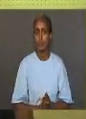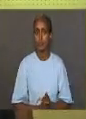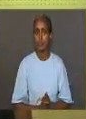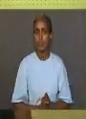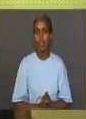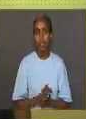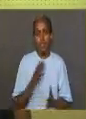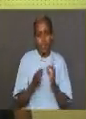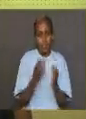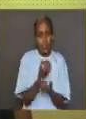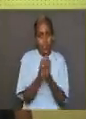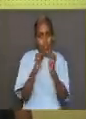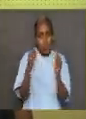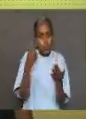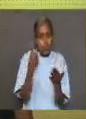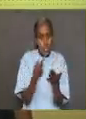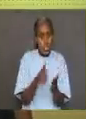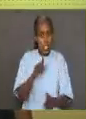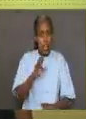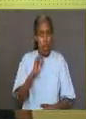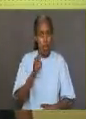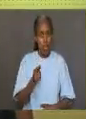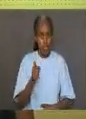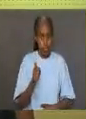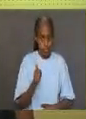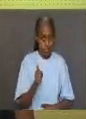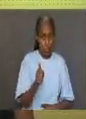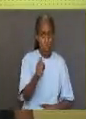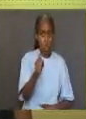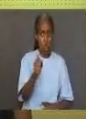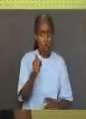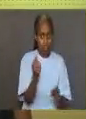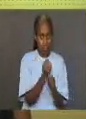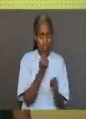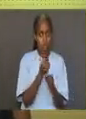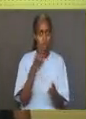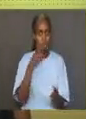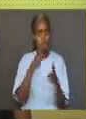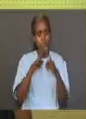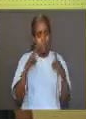If you solve these logarithms on your own, you're doing very well.